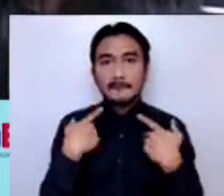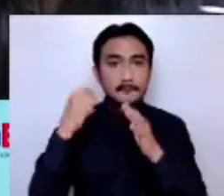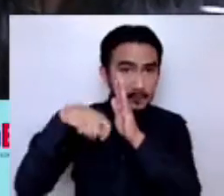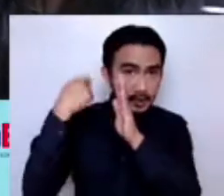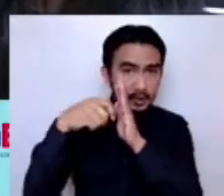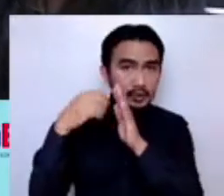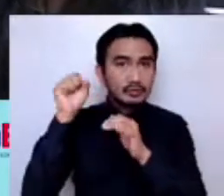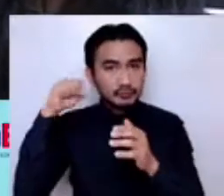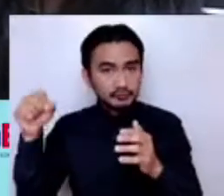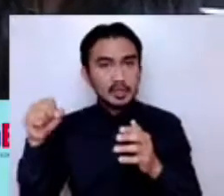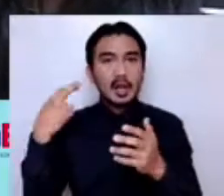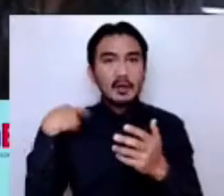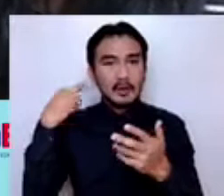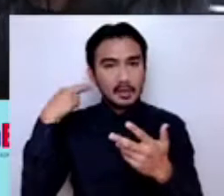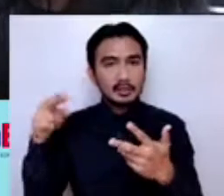LAC session.